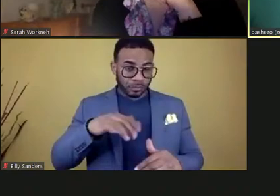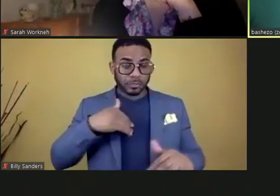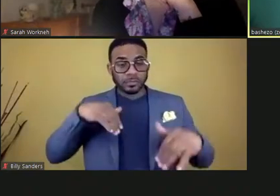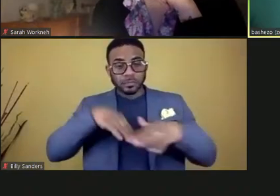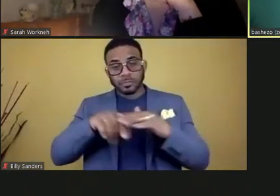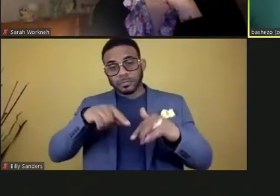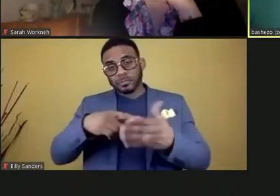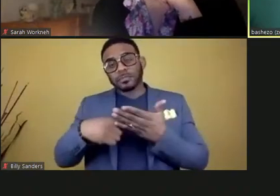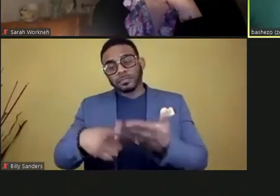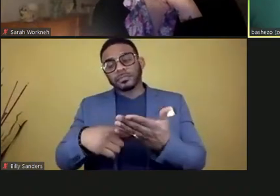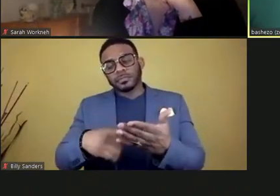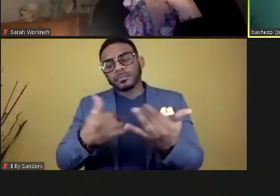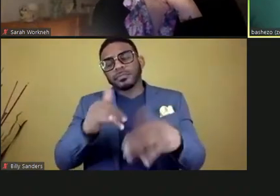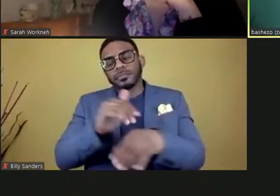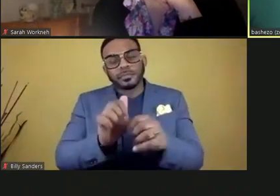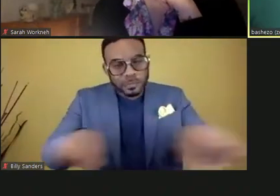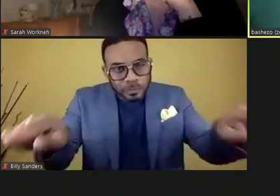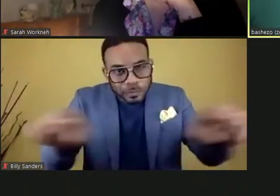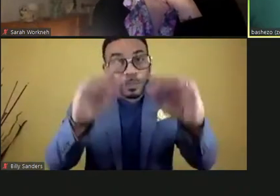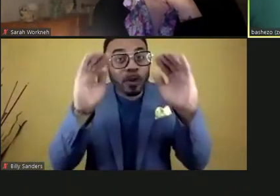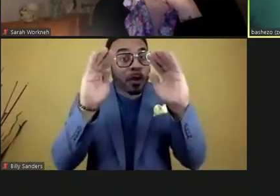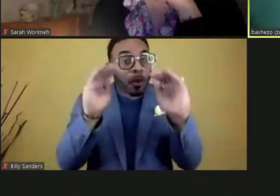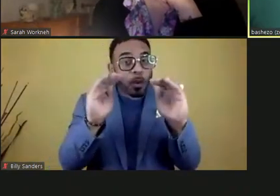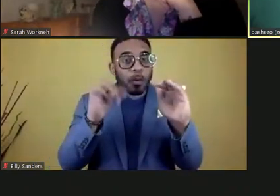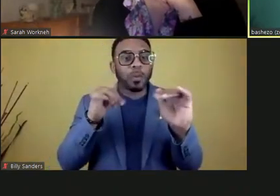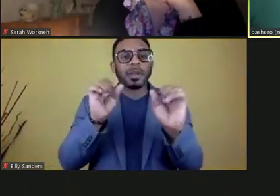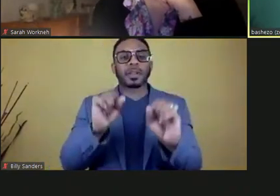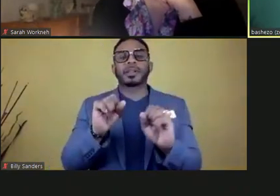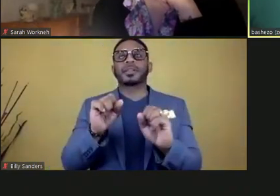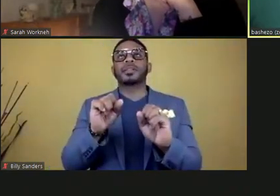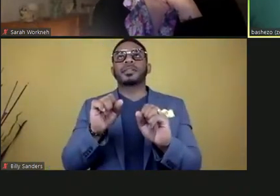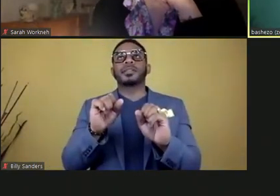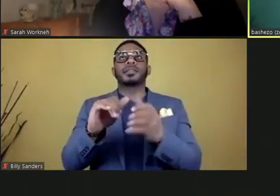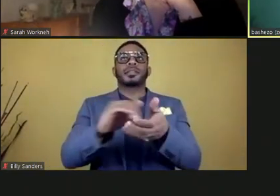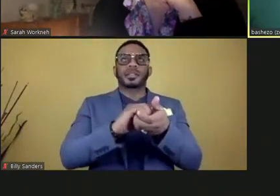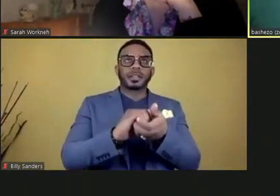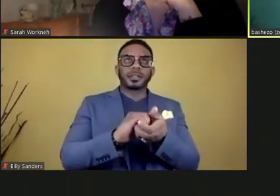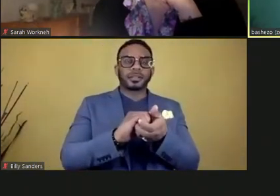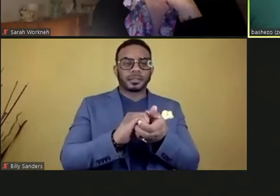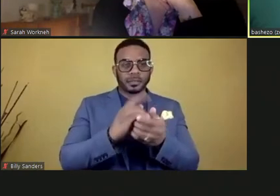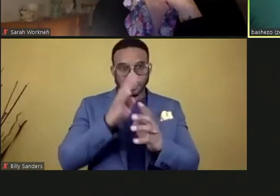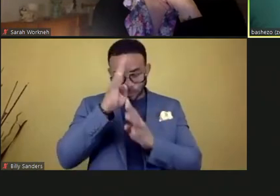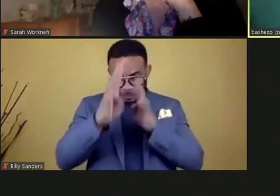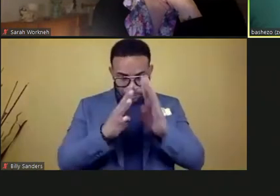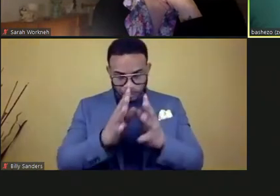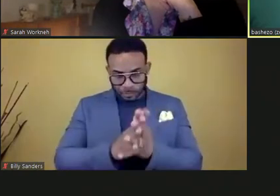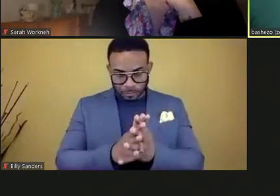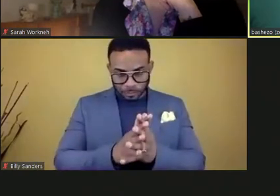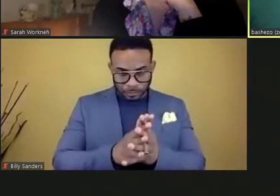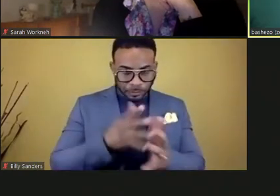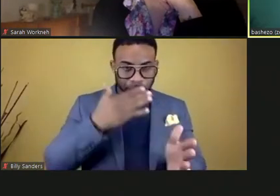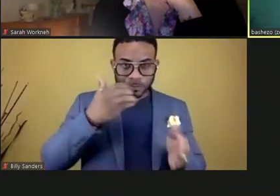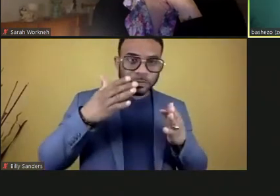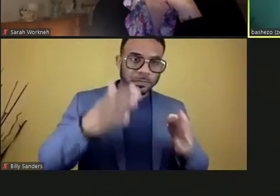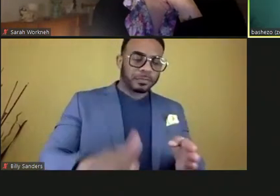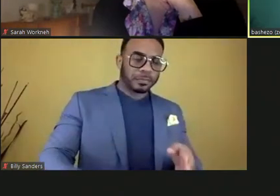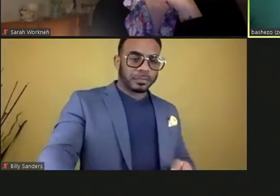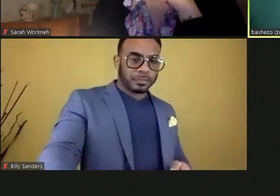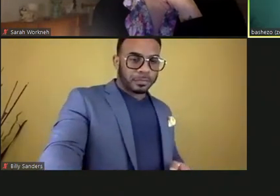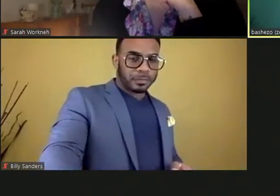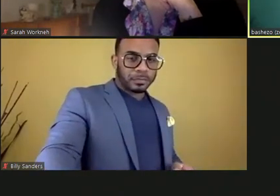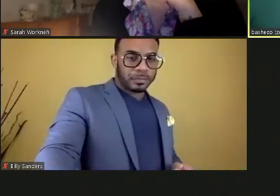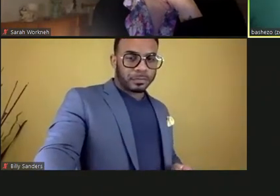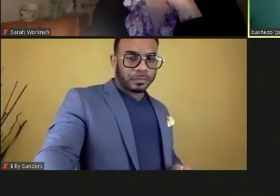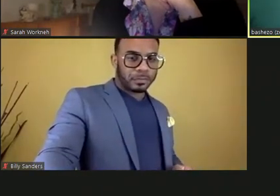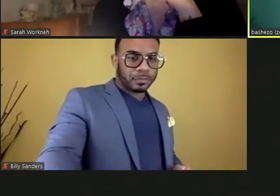this conversation tonight with you all hoping that we can collectively conjure a better way to be